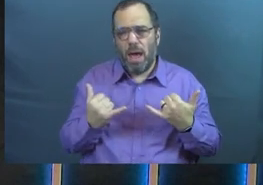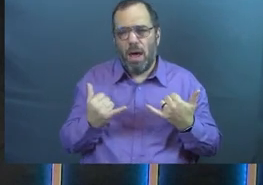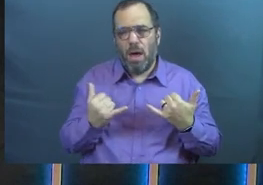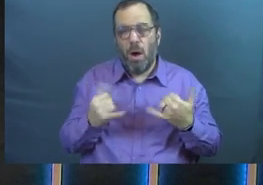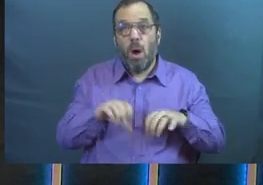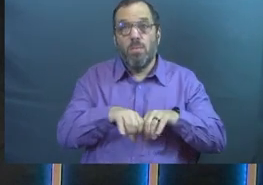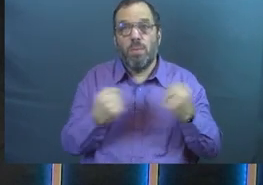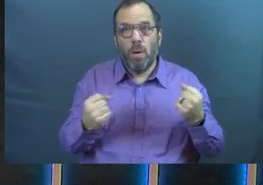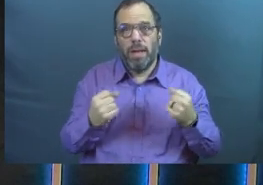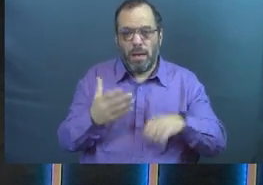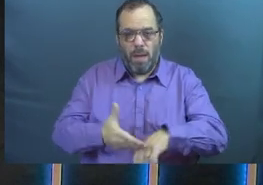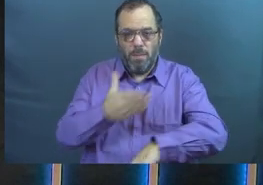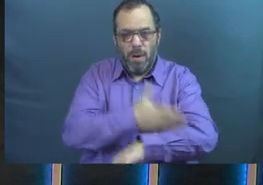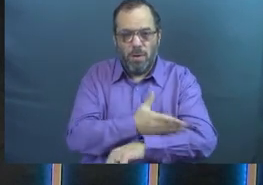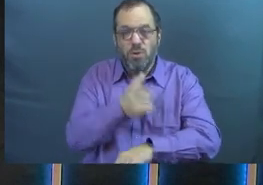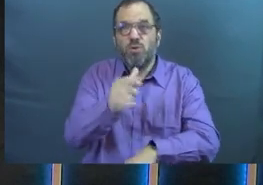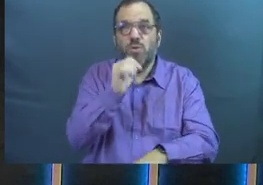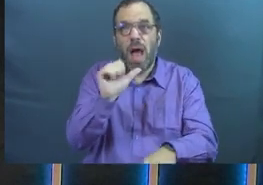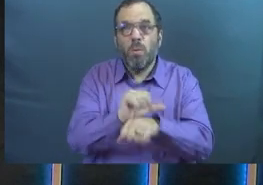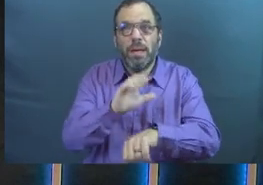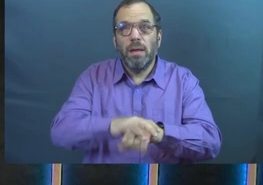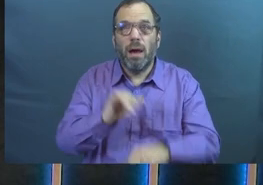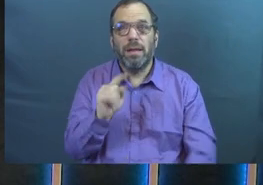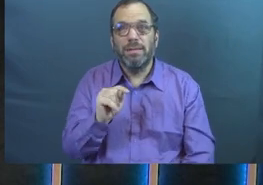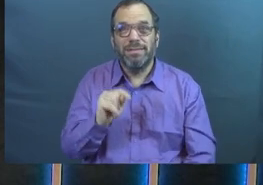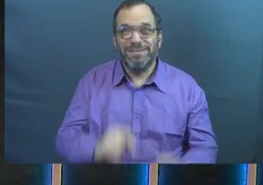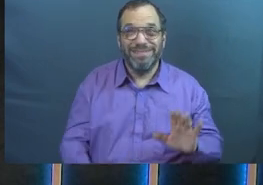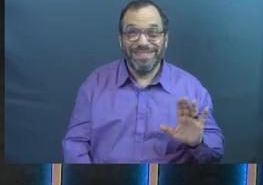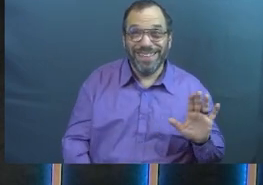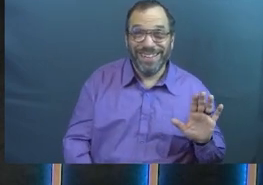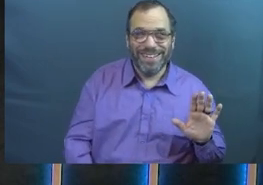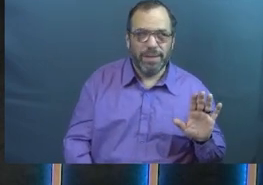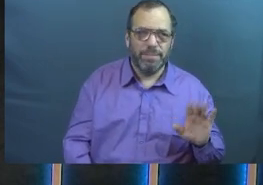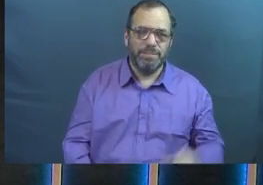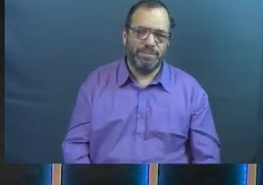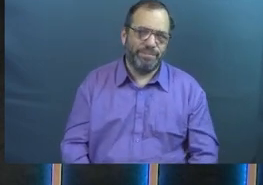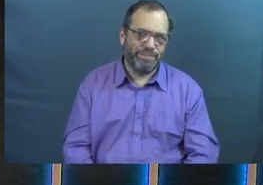broken will get better with you not working on them?